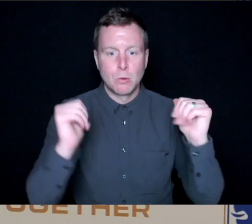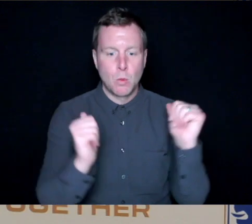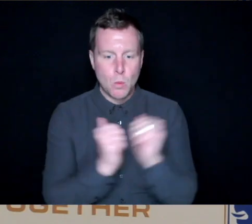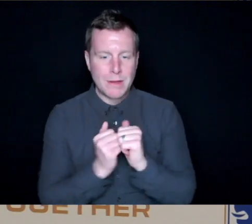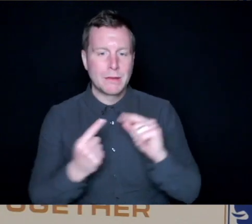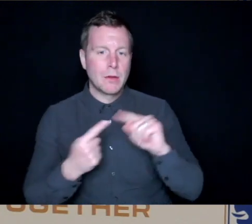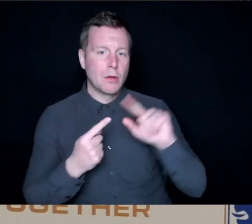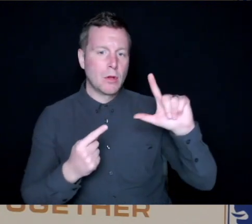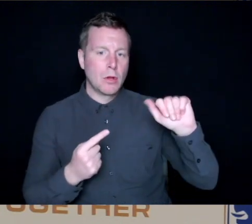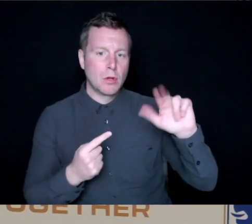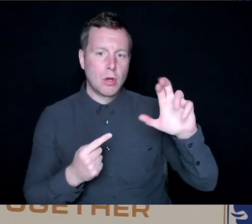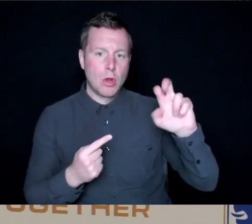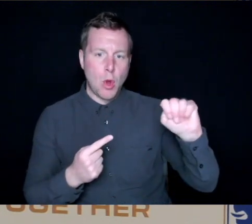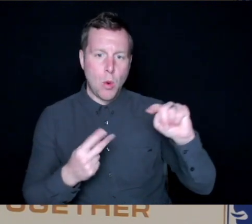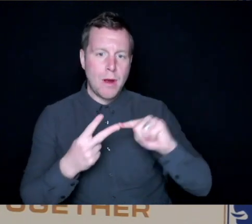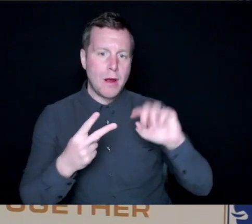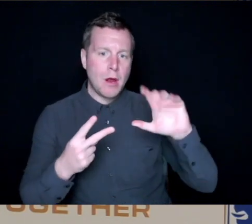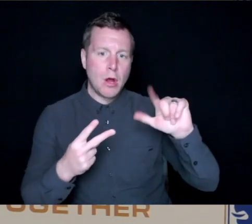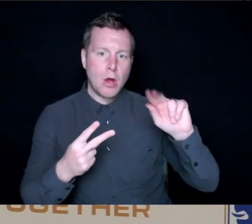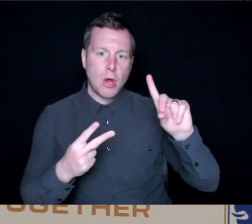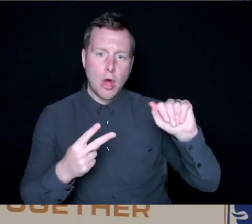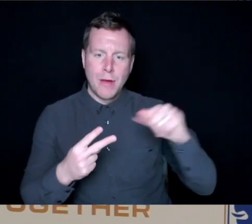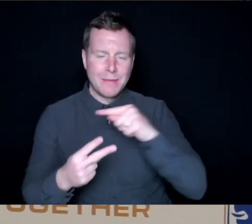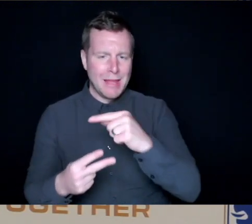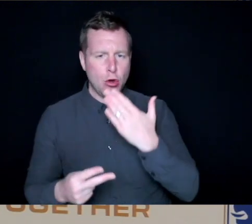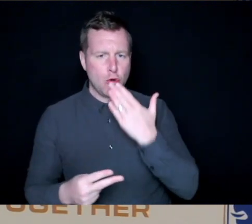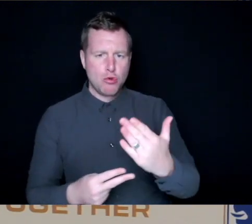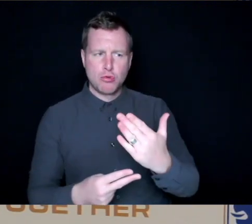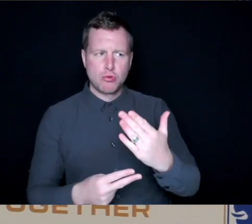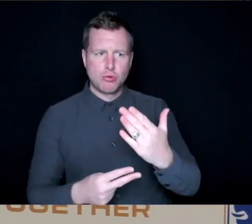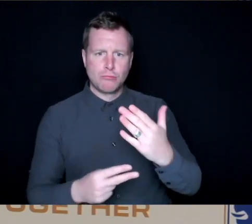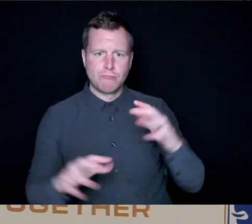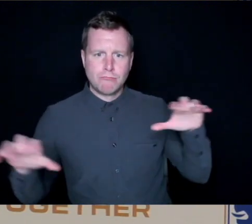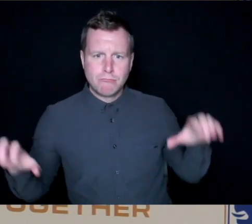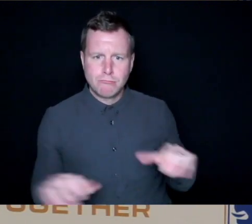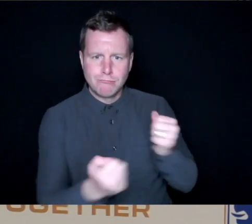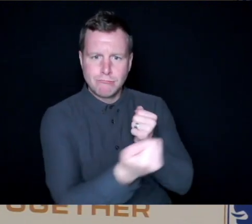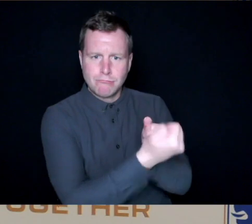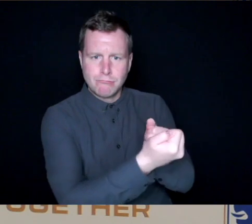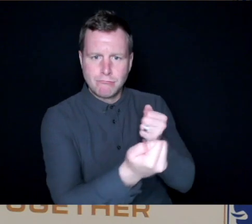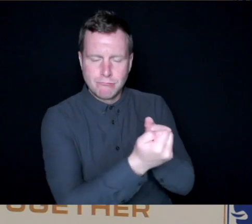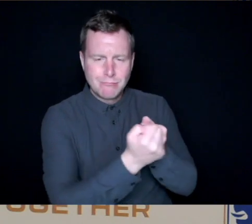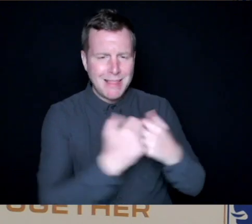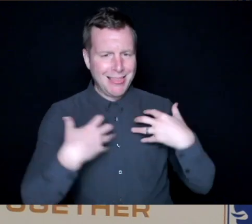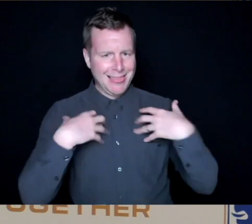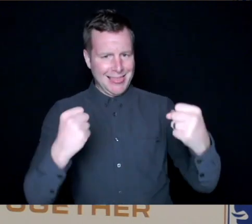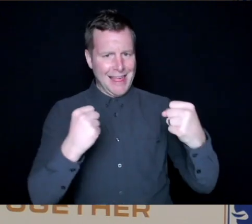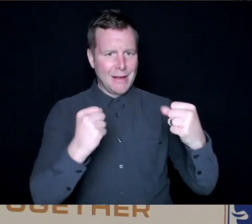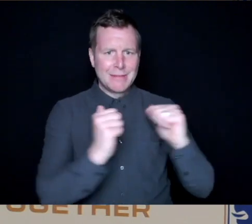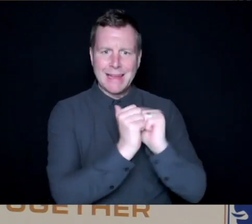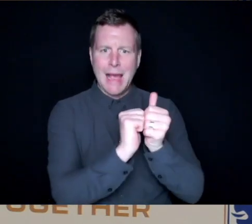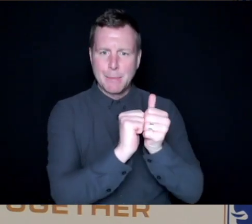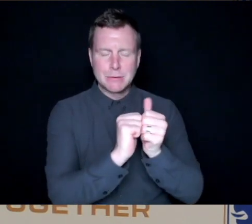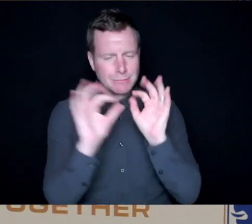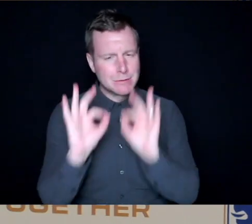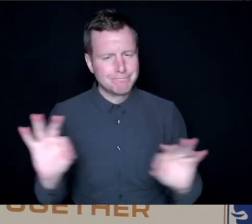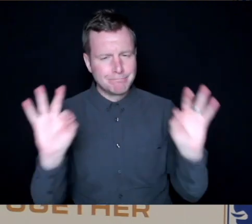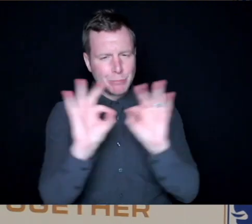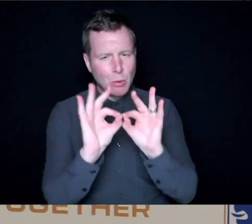and Claudia, and I think that they collectively do a really good job of that, which in a really healthy way, which I think is really